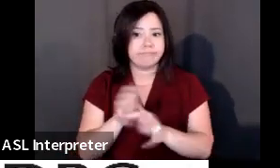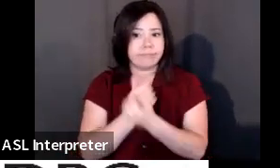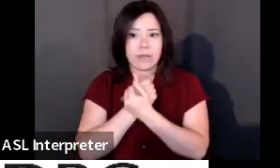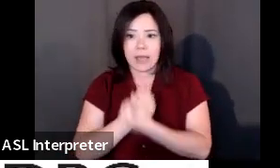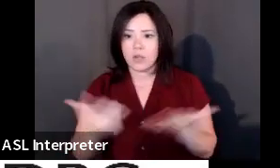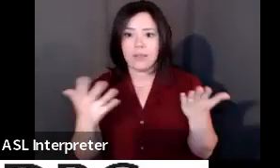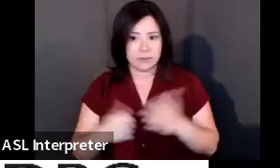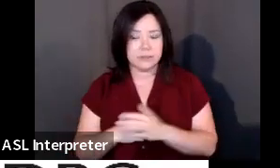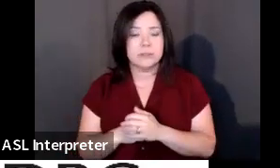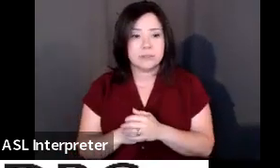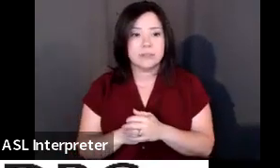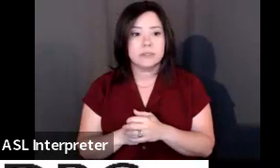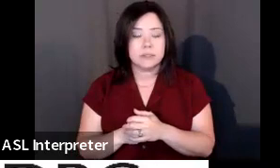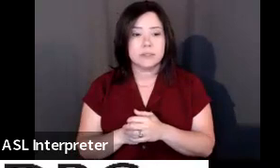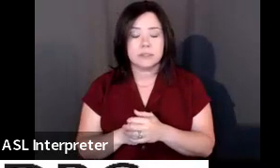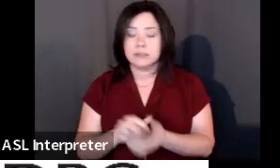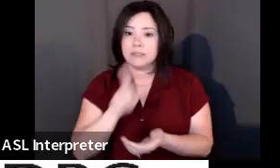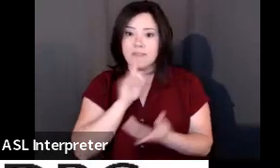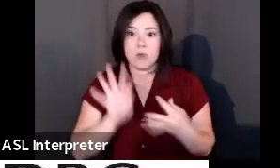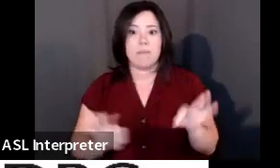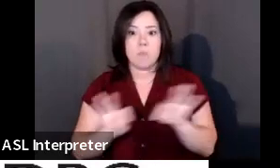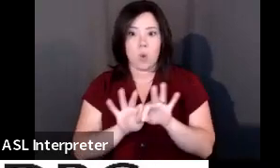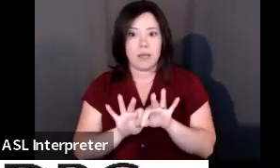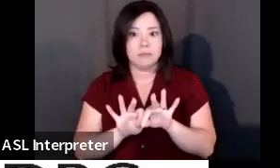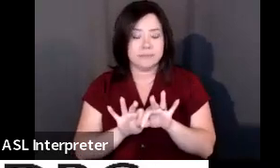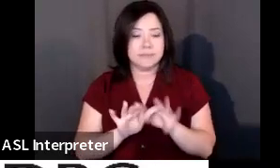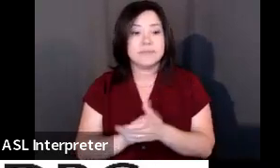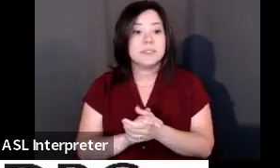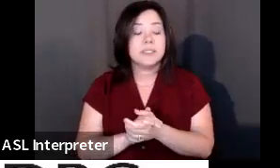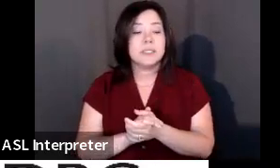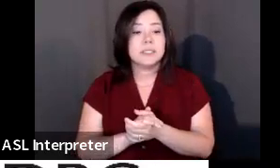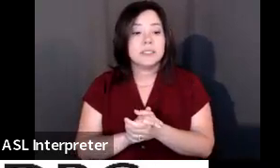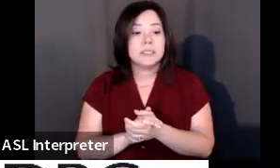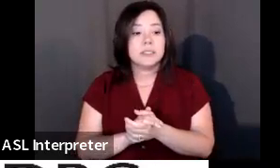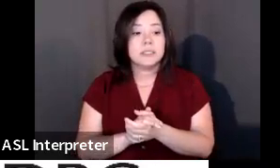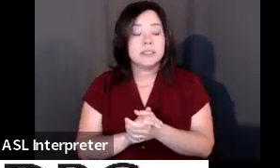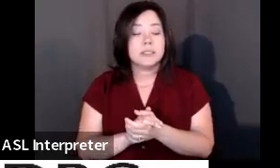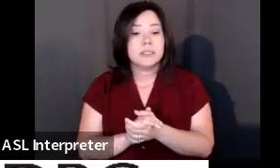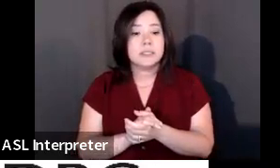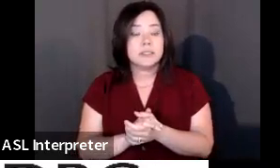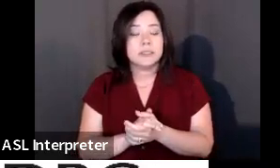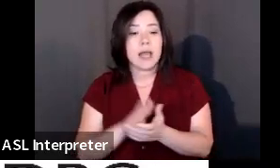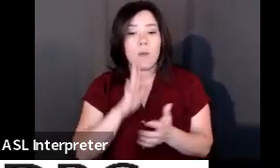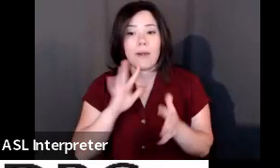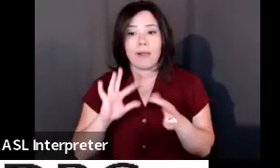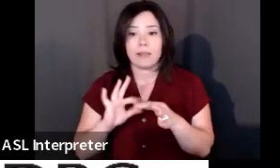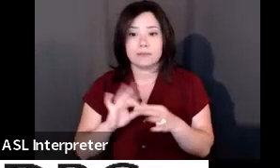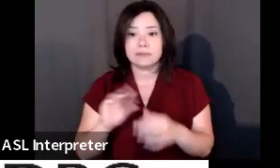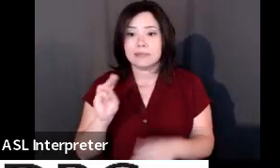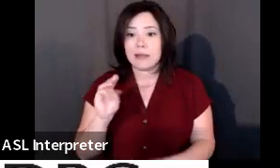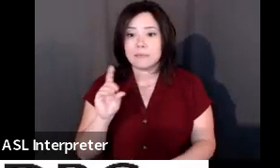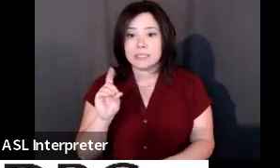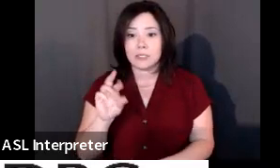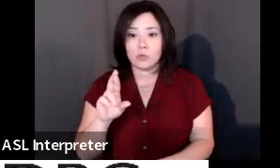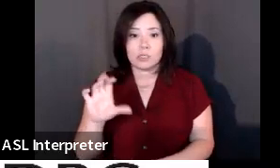we do. It's super important to us. So I'm going to go ahead and read this through. So